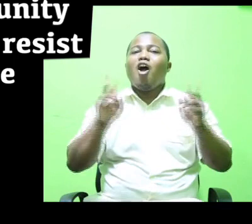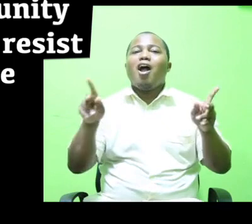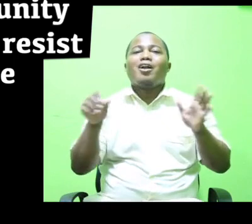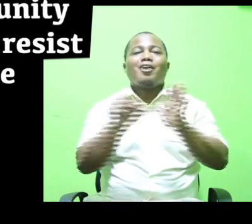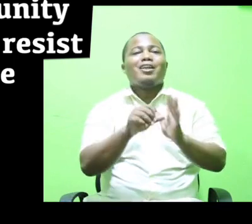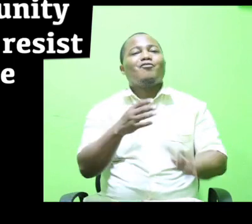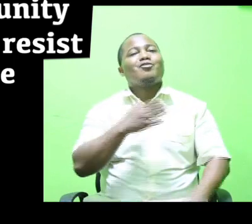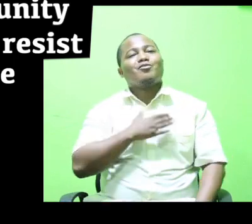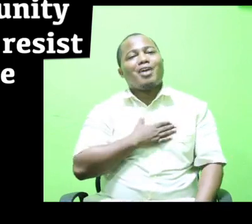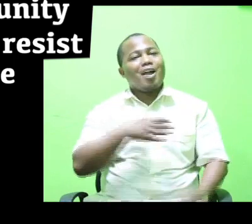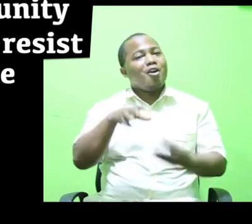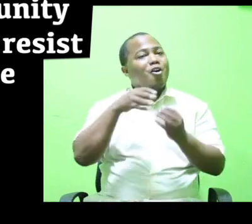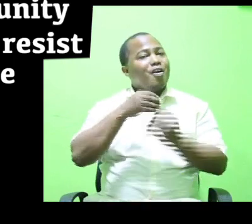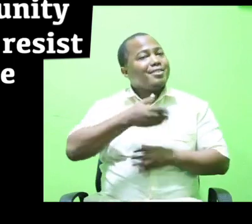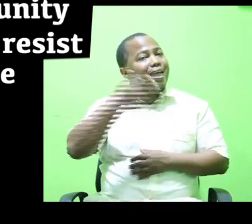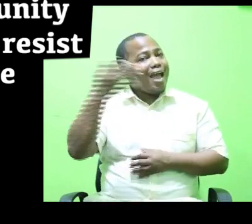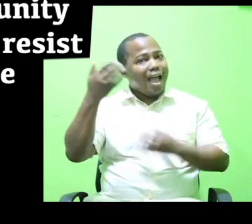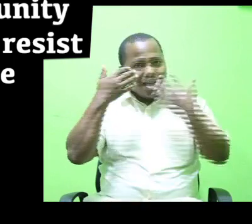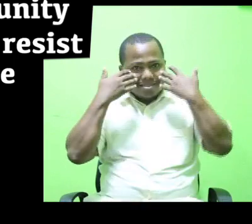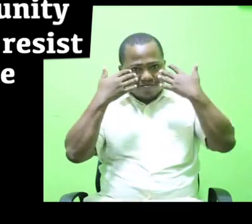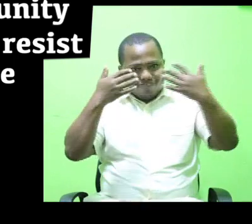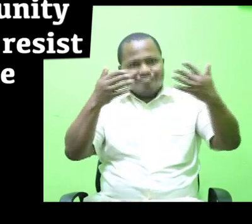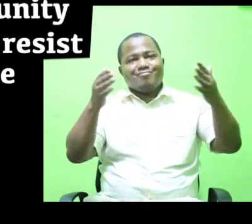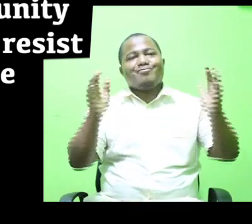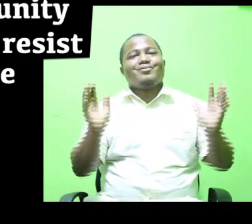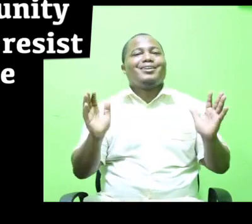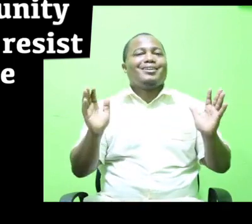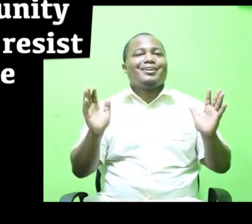My dears and other viewers,